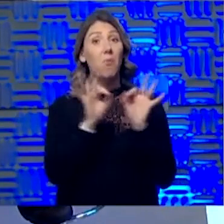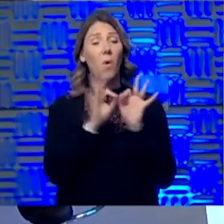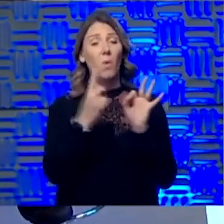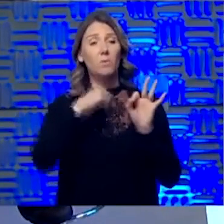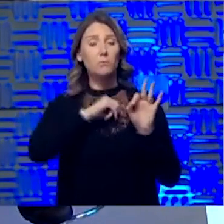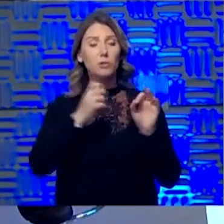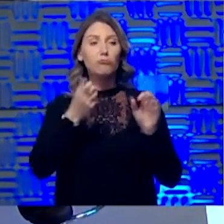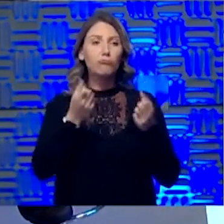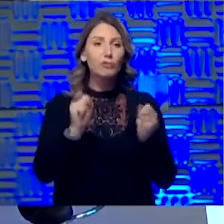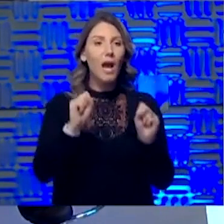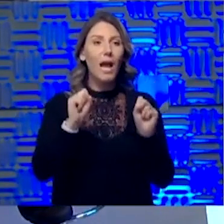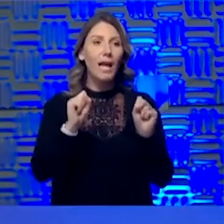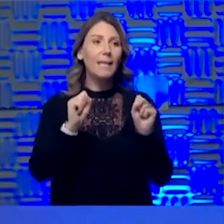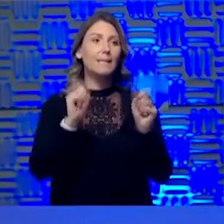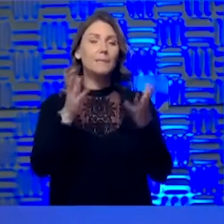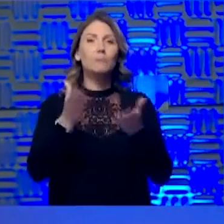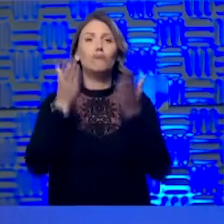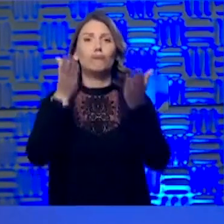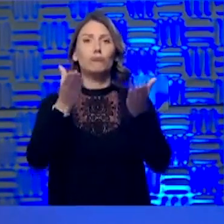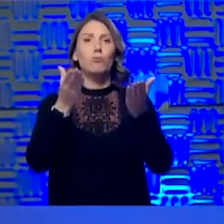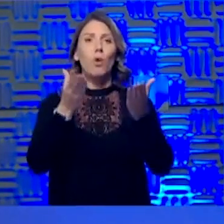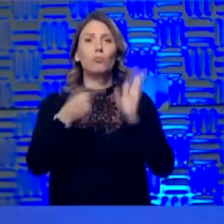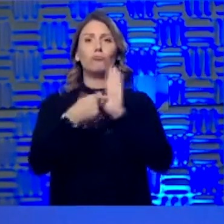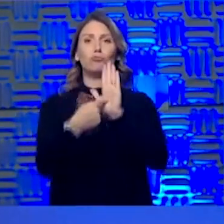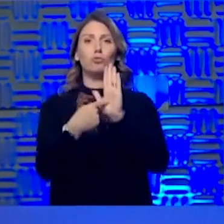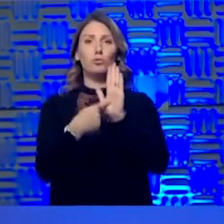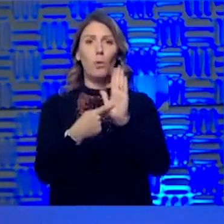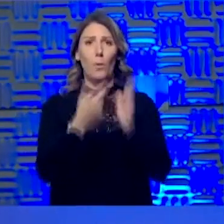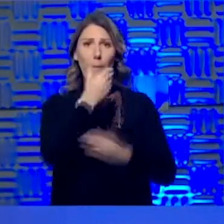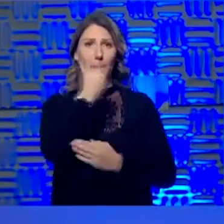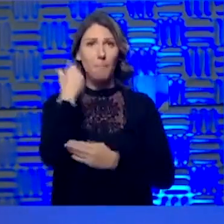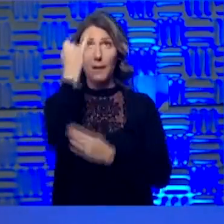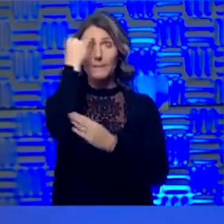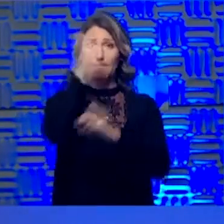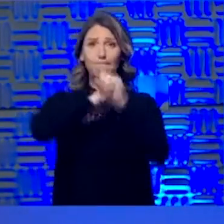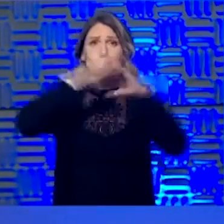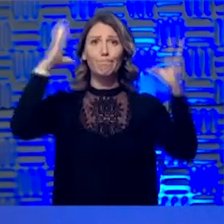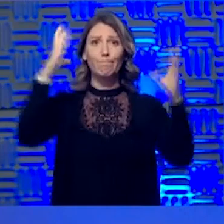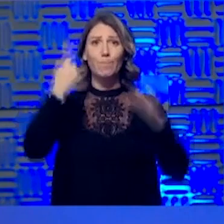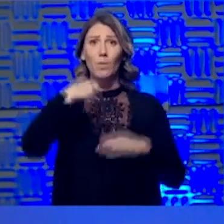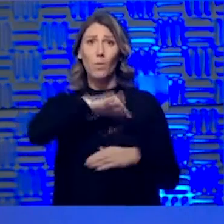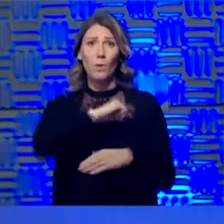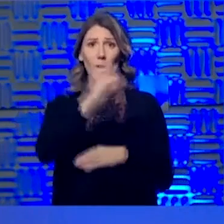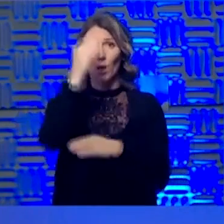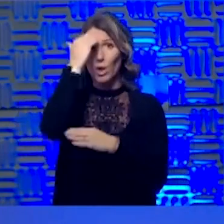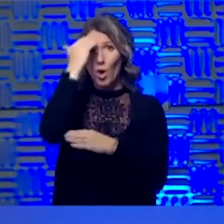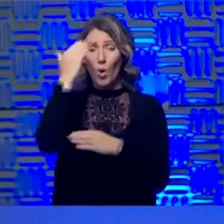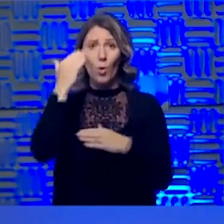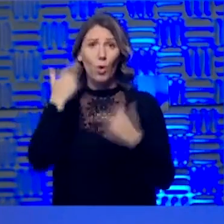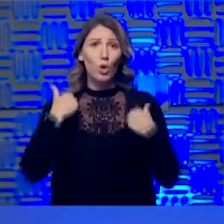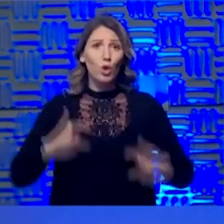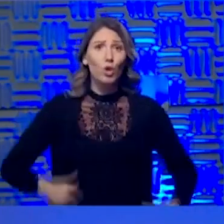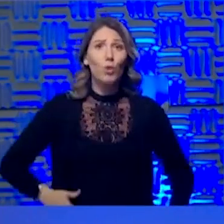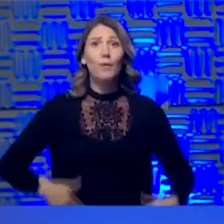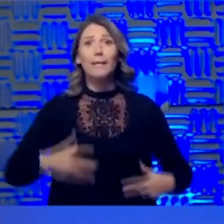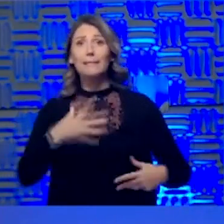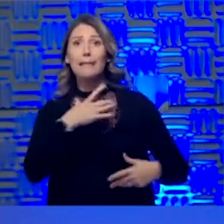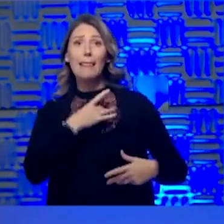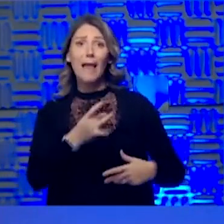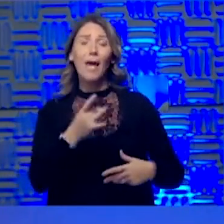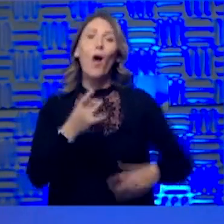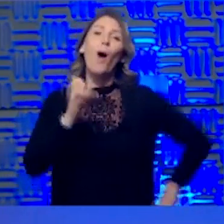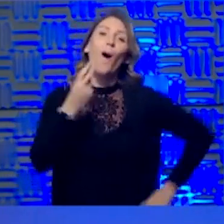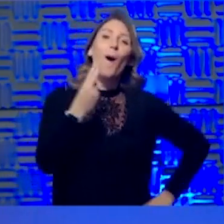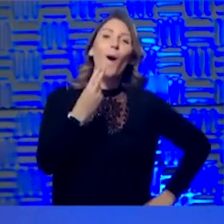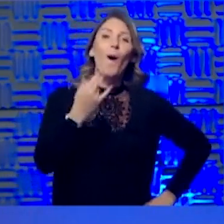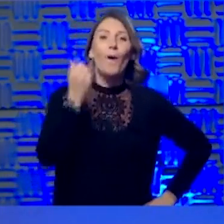promote the best, the ideal, because we know that humans like to fudge and like to, well, if I can do this, then